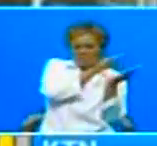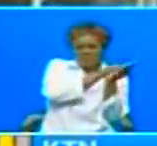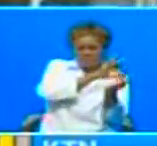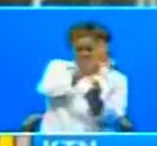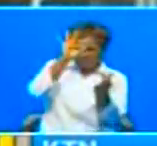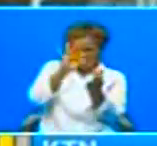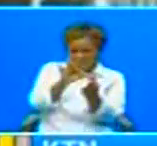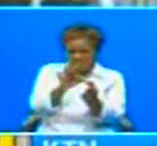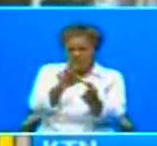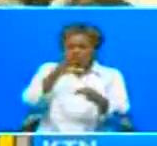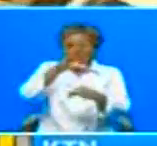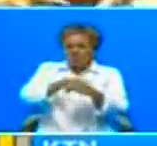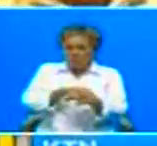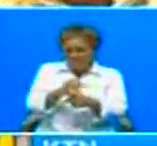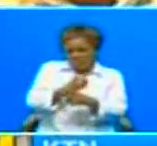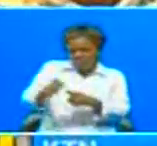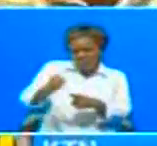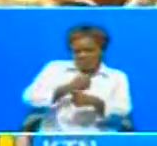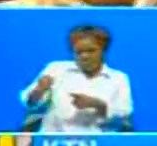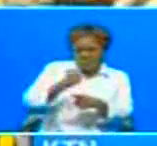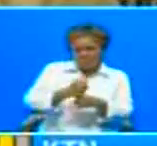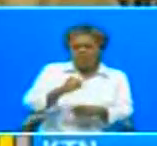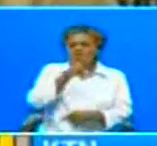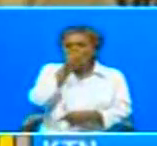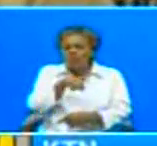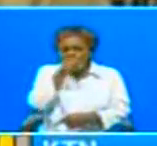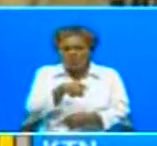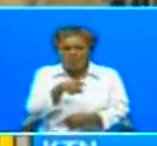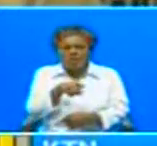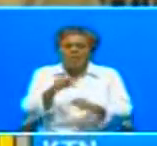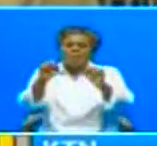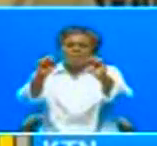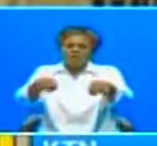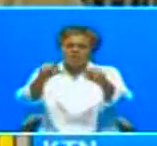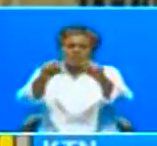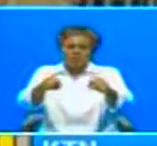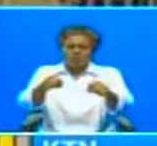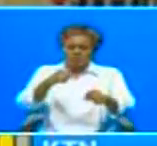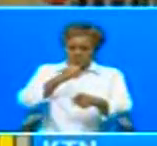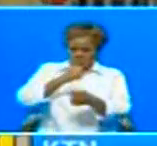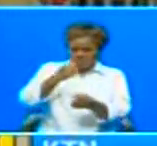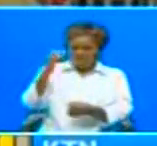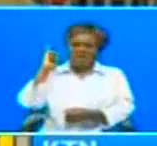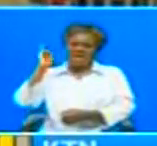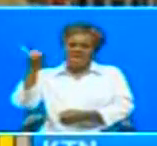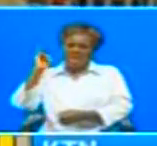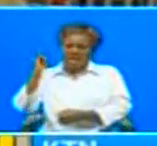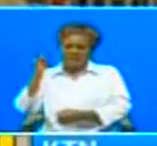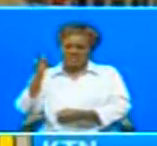specifically for semen to fertilize the female parent stock. Is able to lay eggs as it